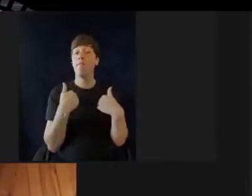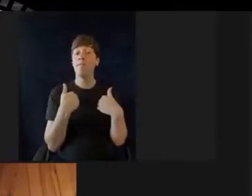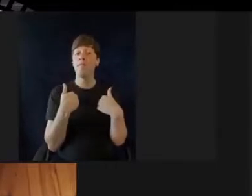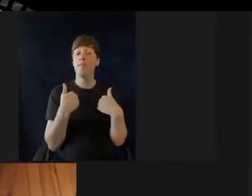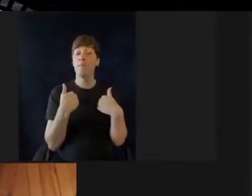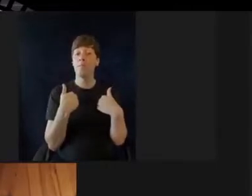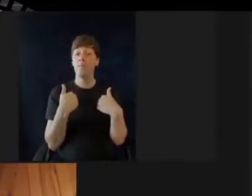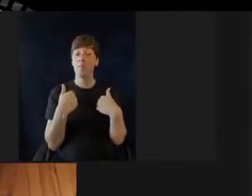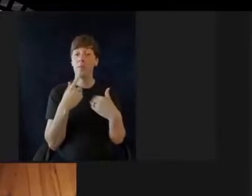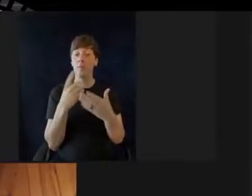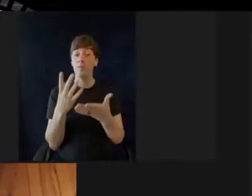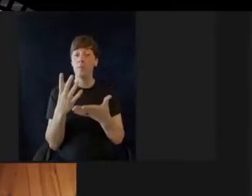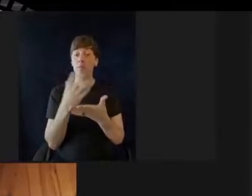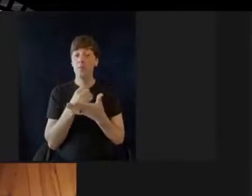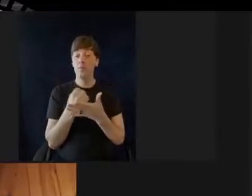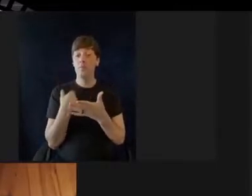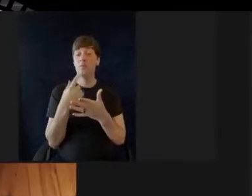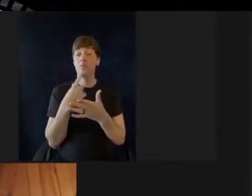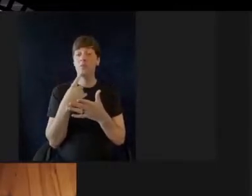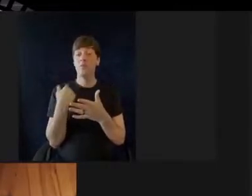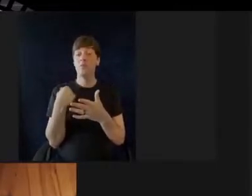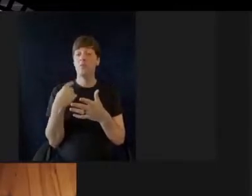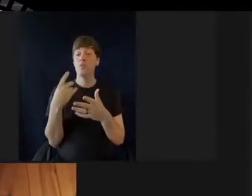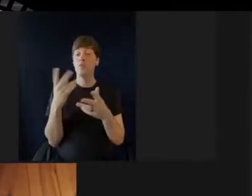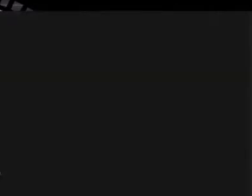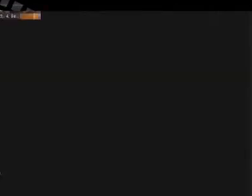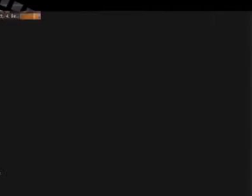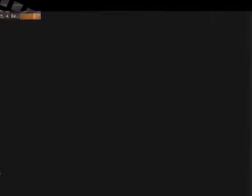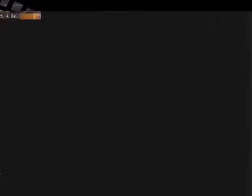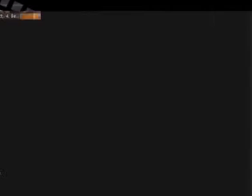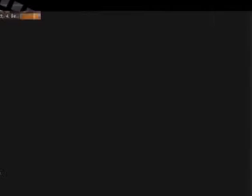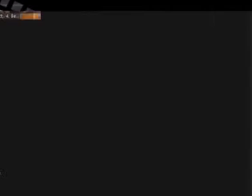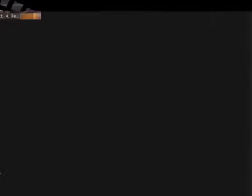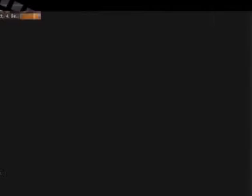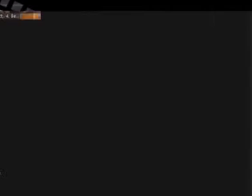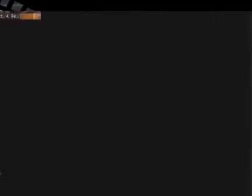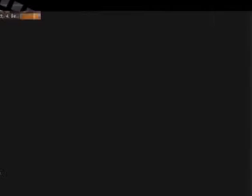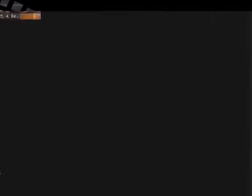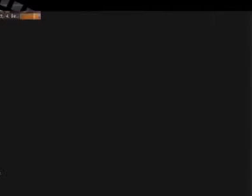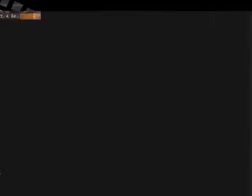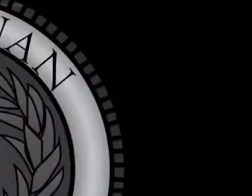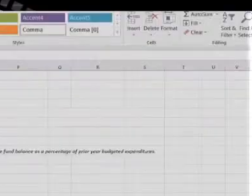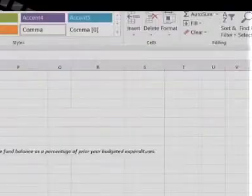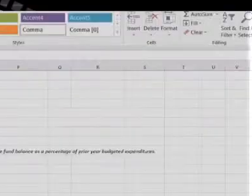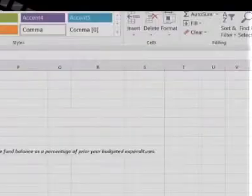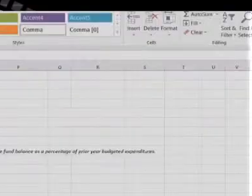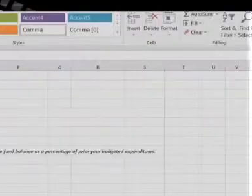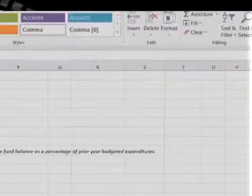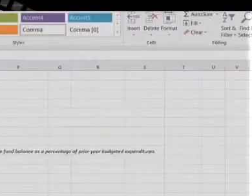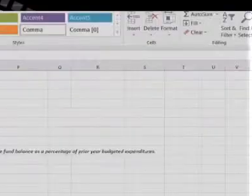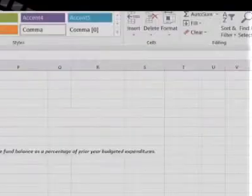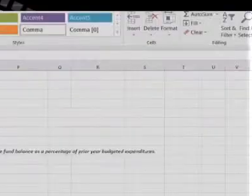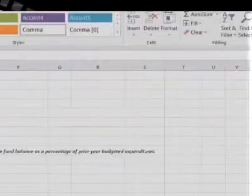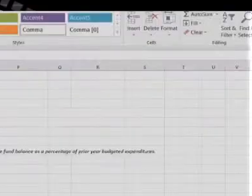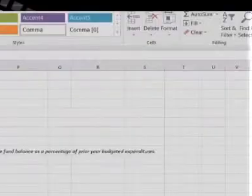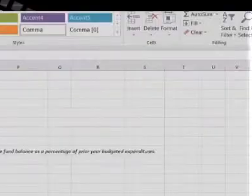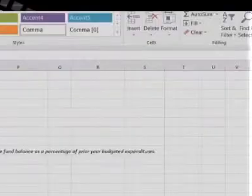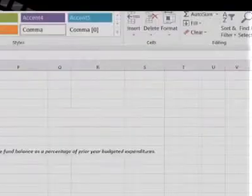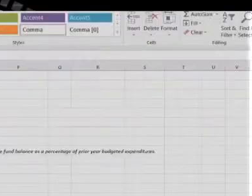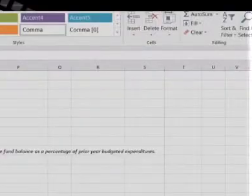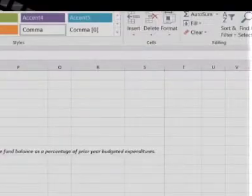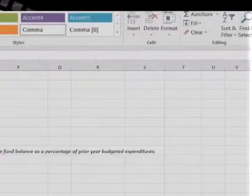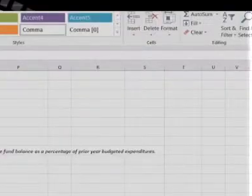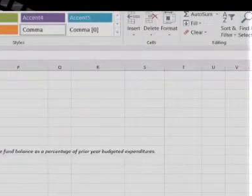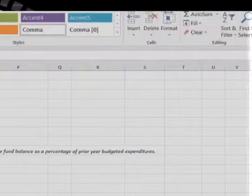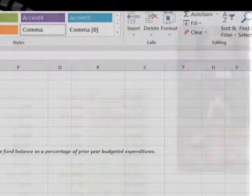received, of course, the certified values and then the new calculations of the tax rate. We'll share our screen here. This updated spreadsheet is, of